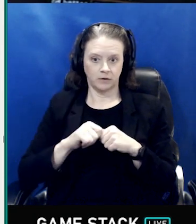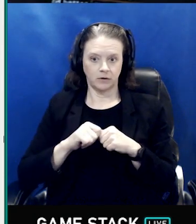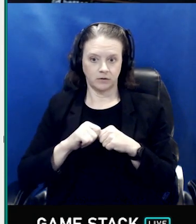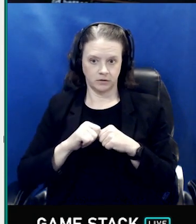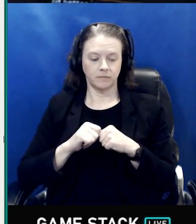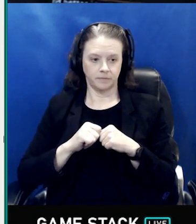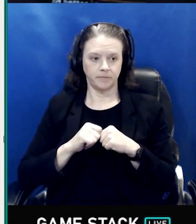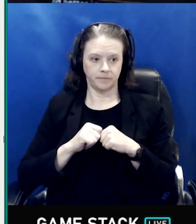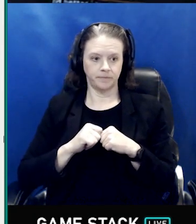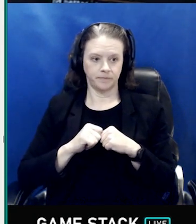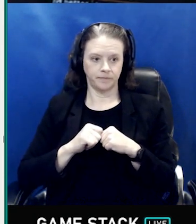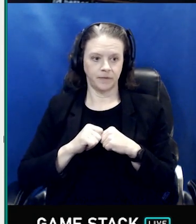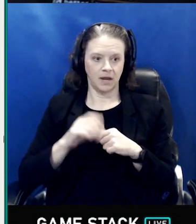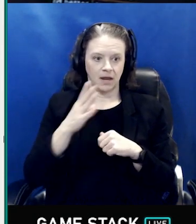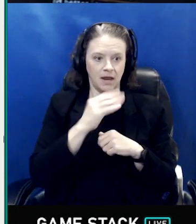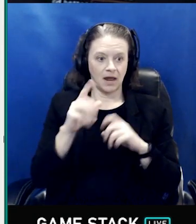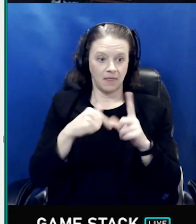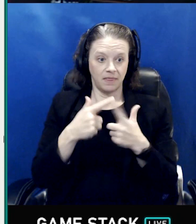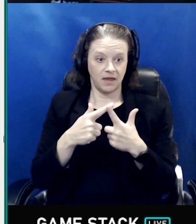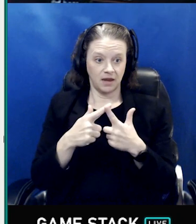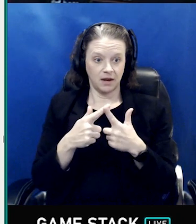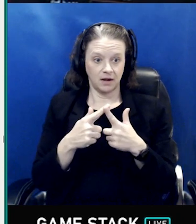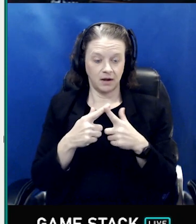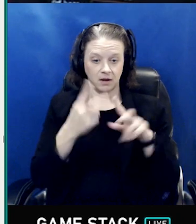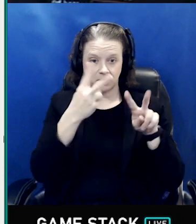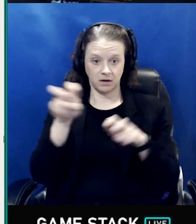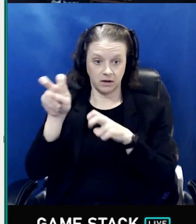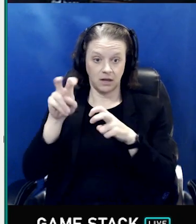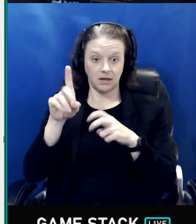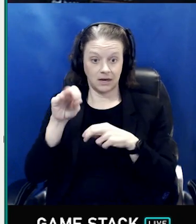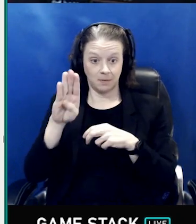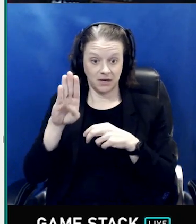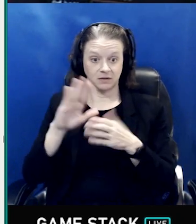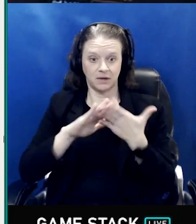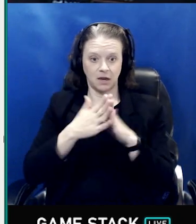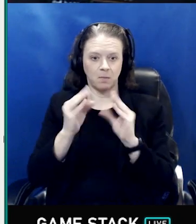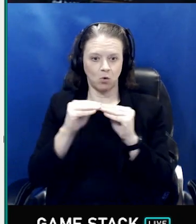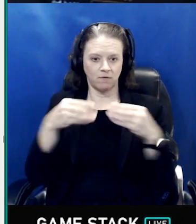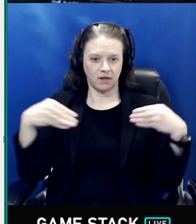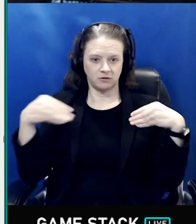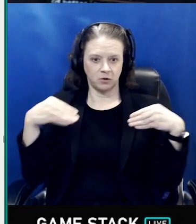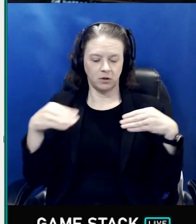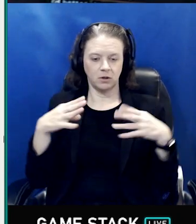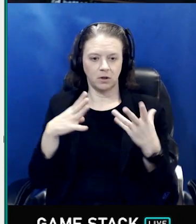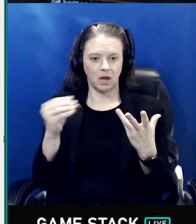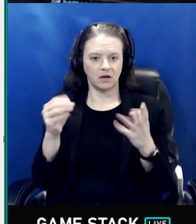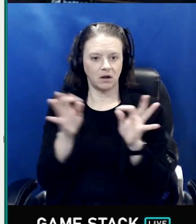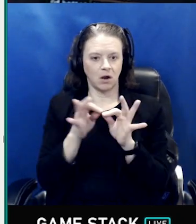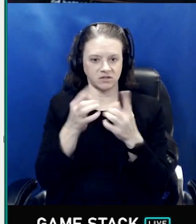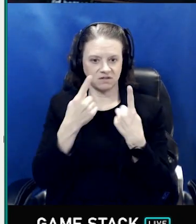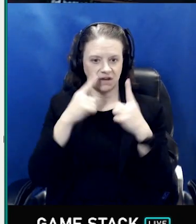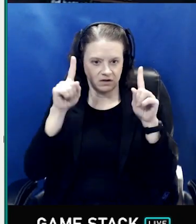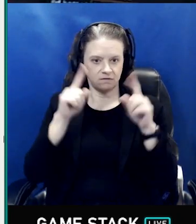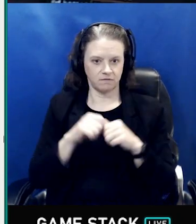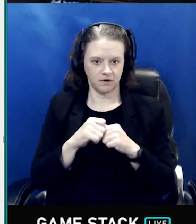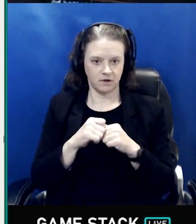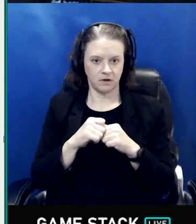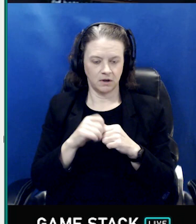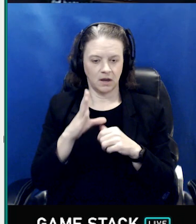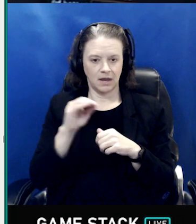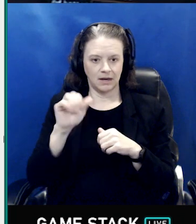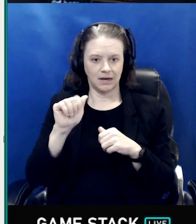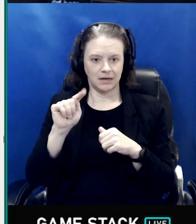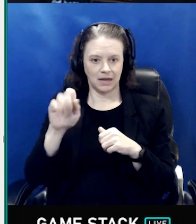After that, they adopt Azure Databricks to gain more flexible and cost-efficient Spark environment, and ADX for real-time